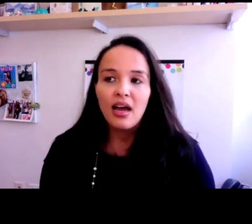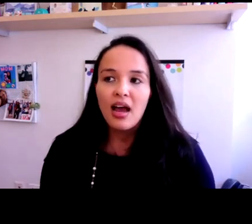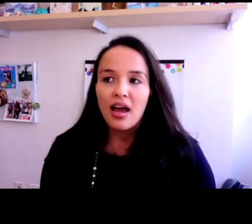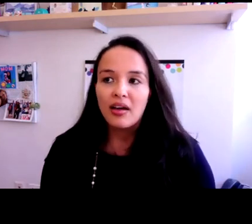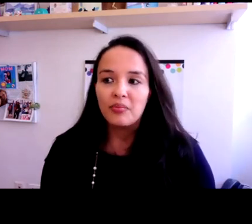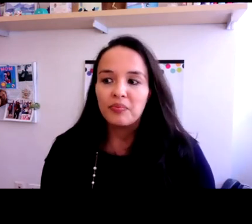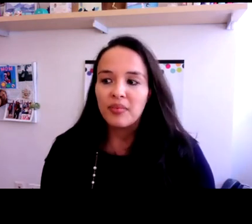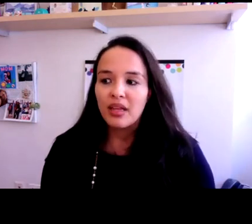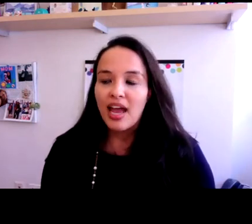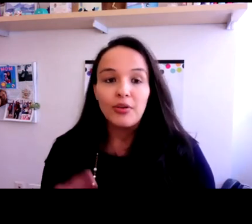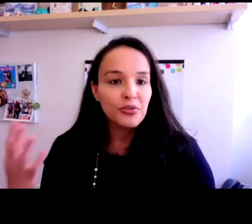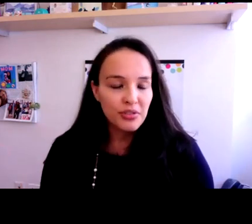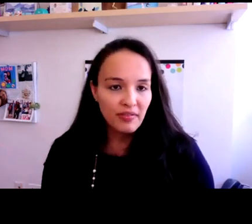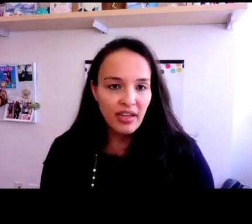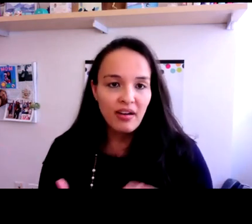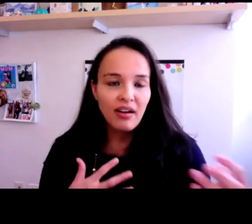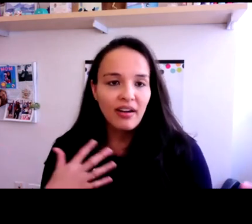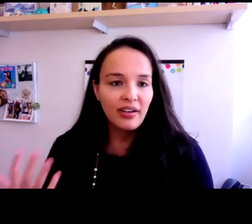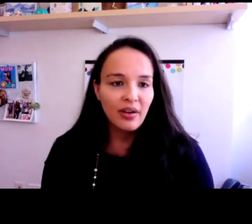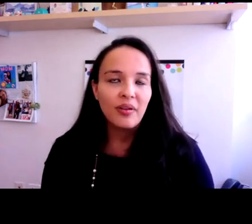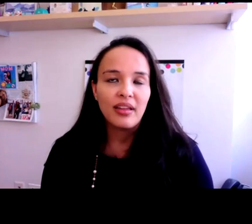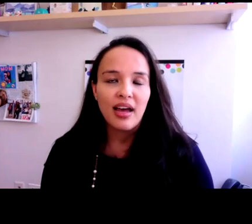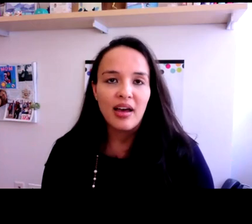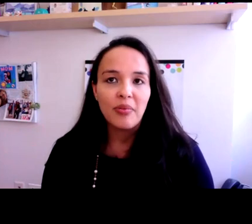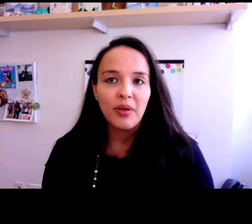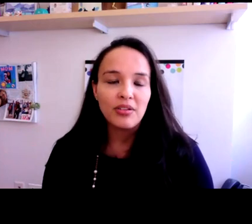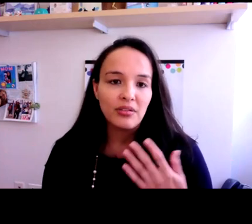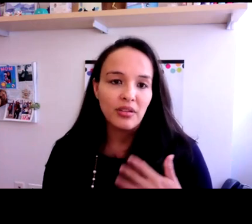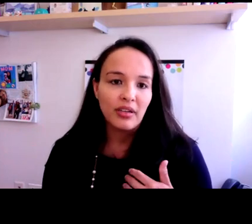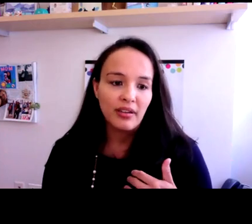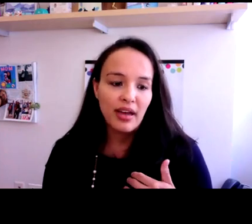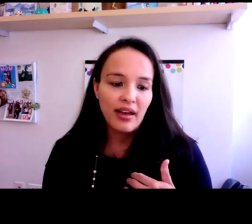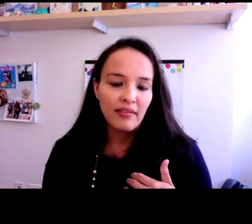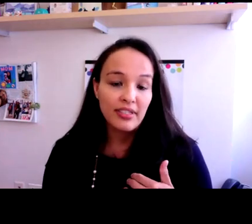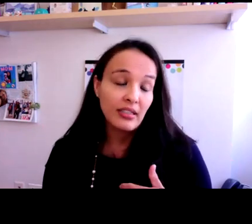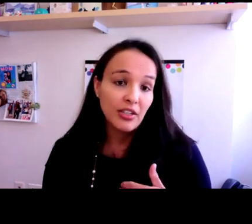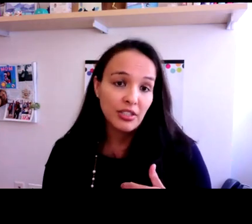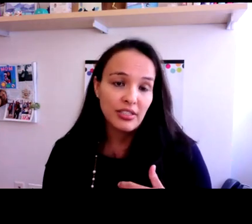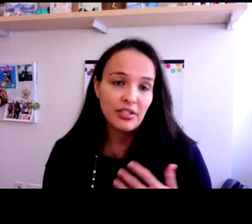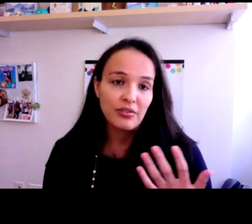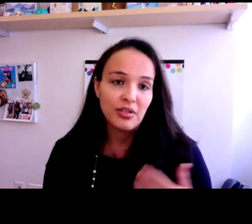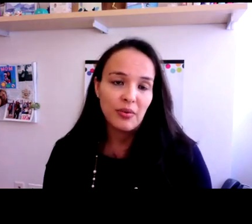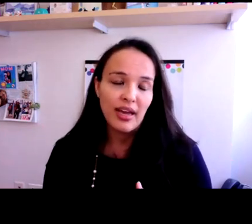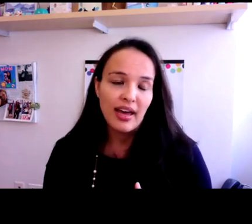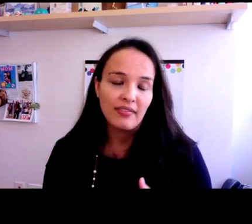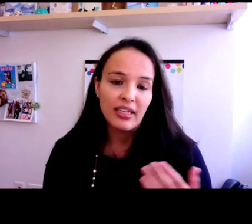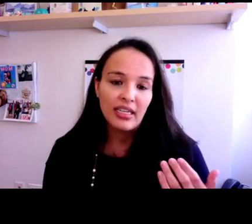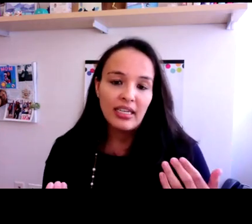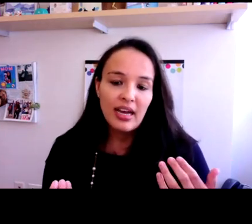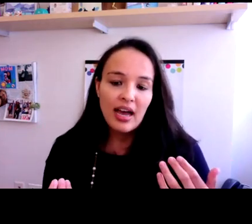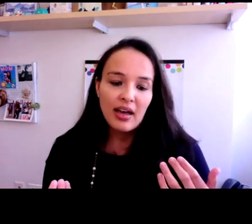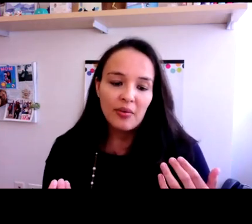responsivity, how intrusive they are, you know, but we also look physiologically too. So we have